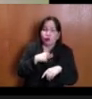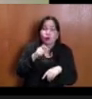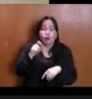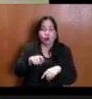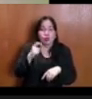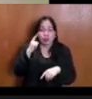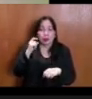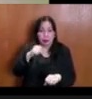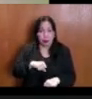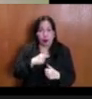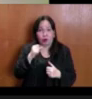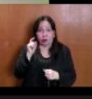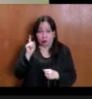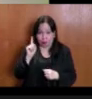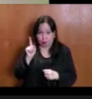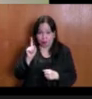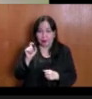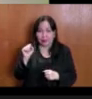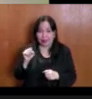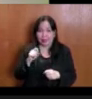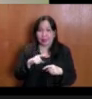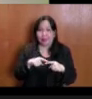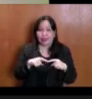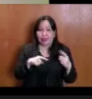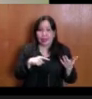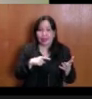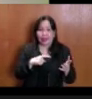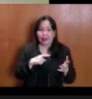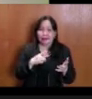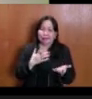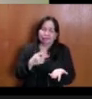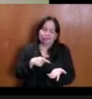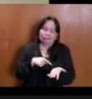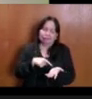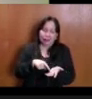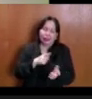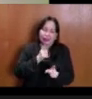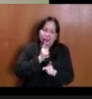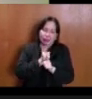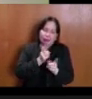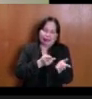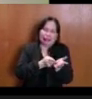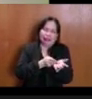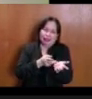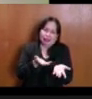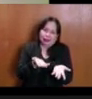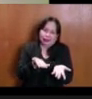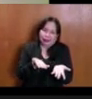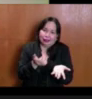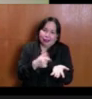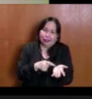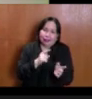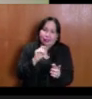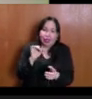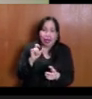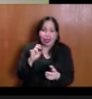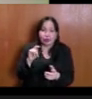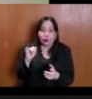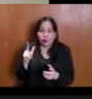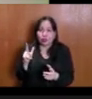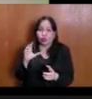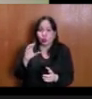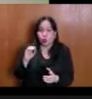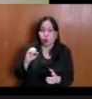should be proud of, it's the true cost that we are paying for. It's the actual generation